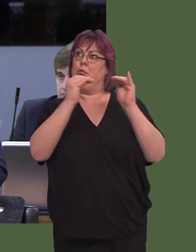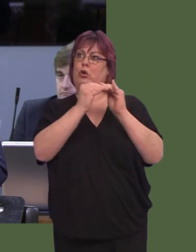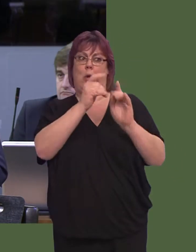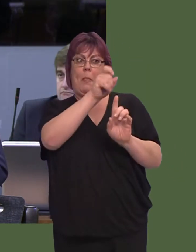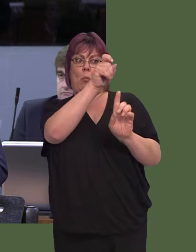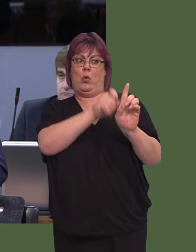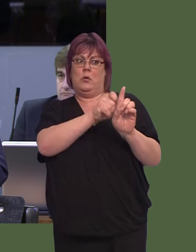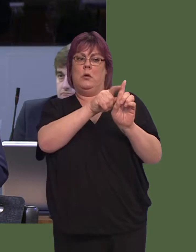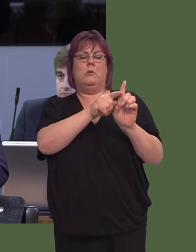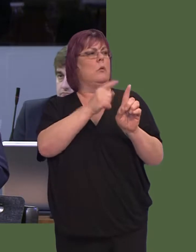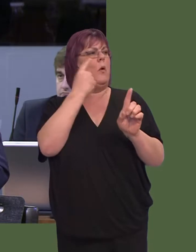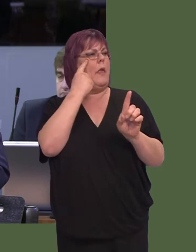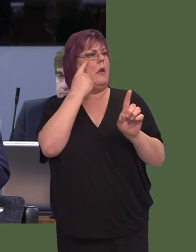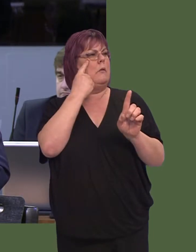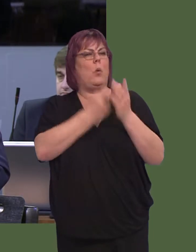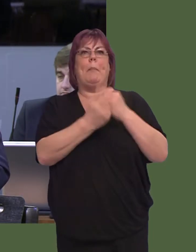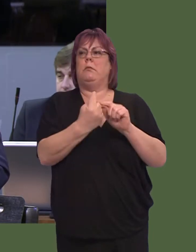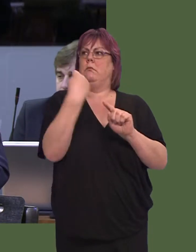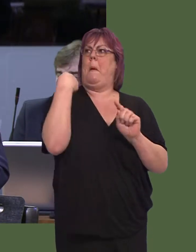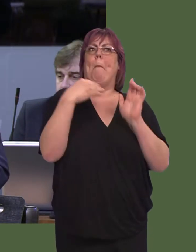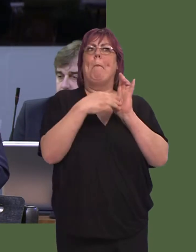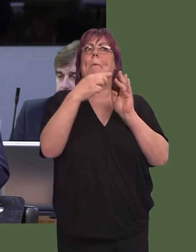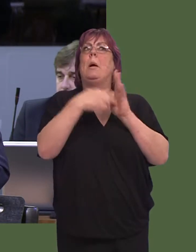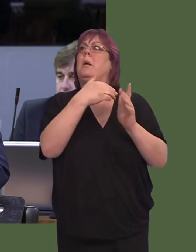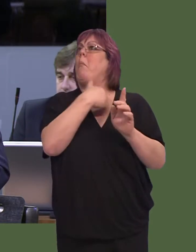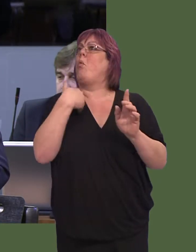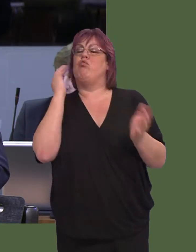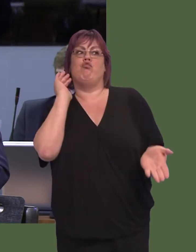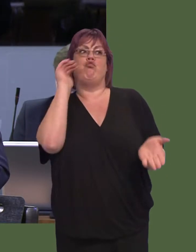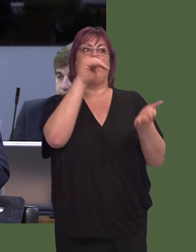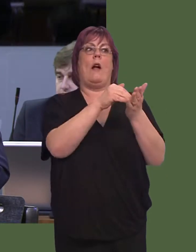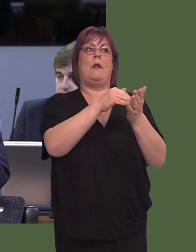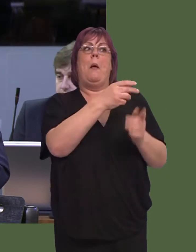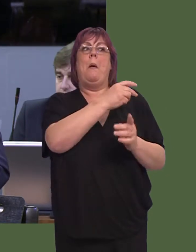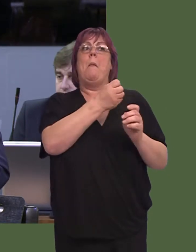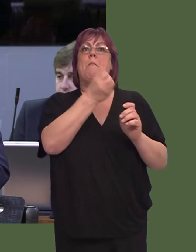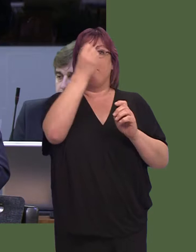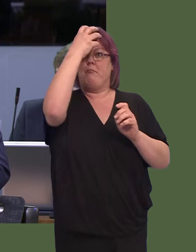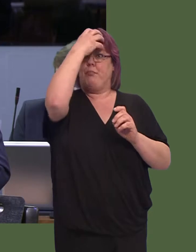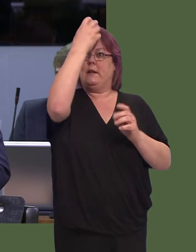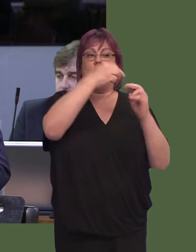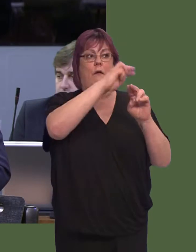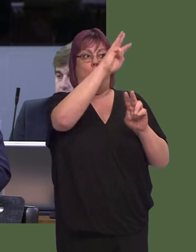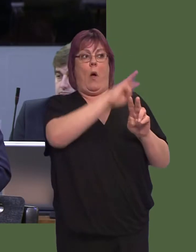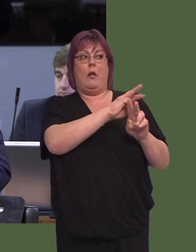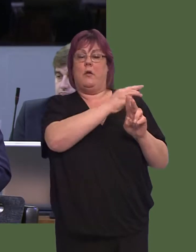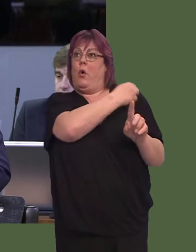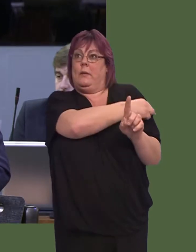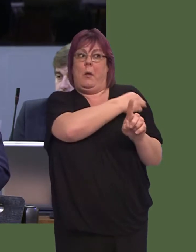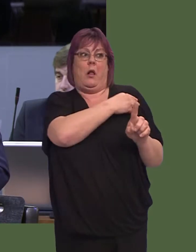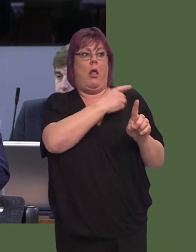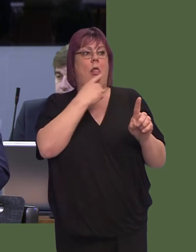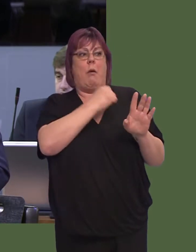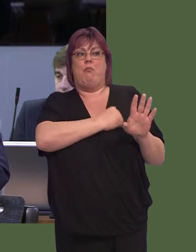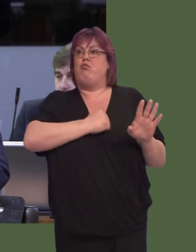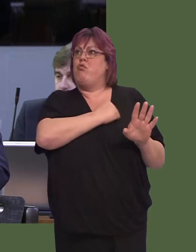highlighted, actually on Monday morning at the Princess of Wales Hospital, they were actually using the bereavement room